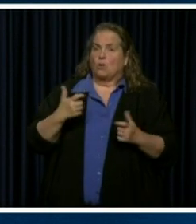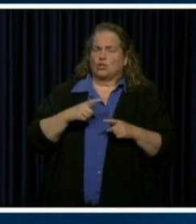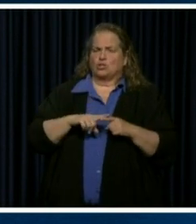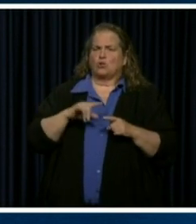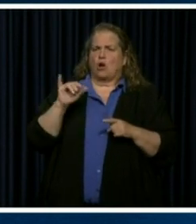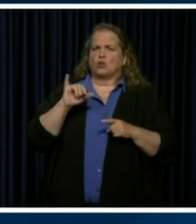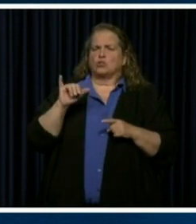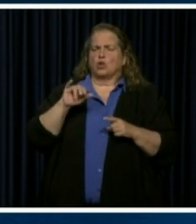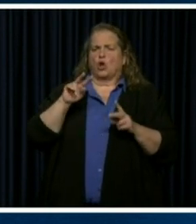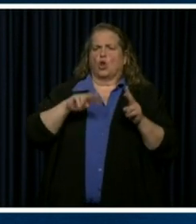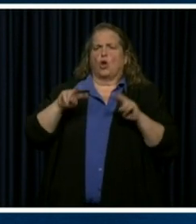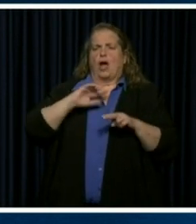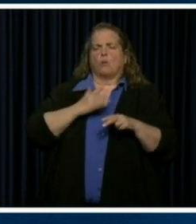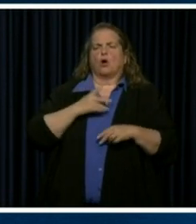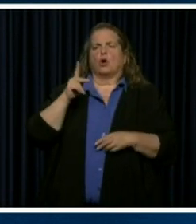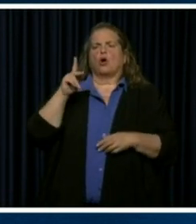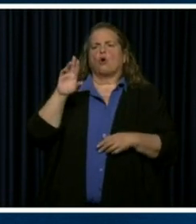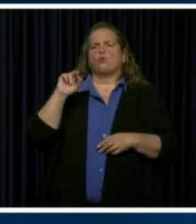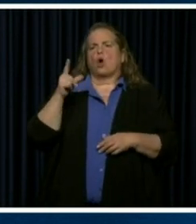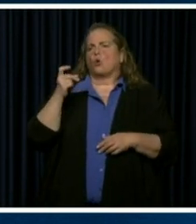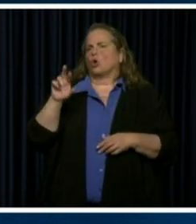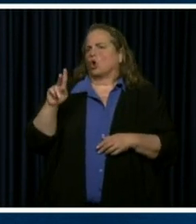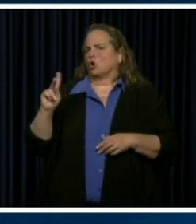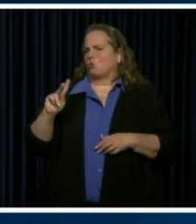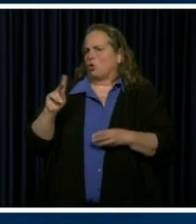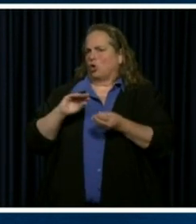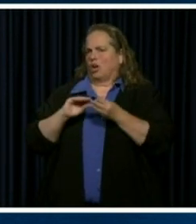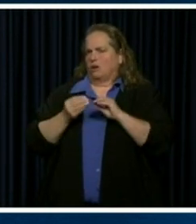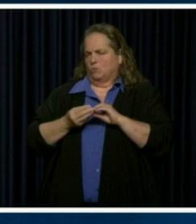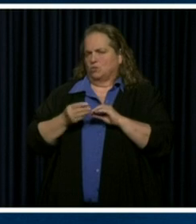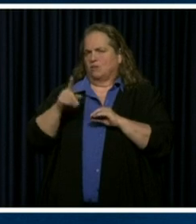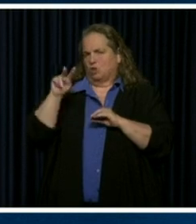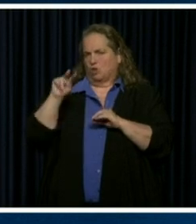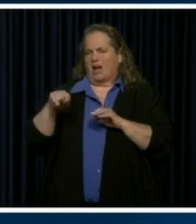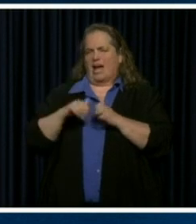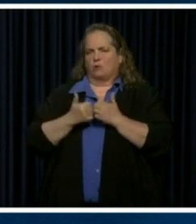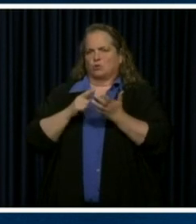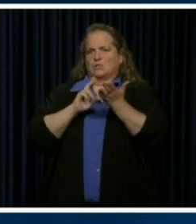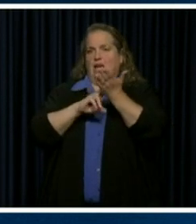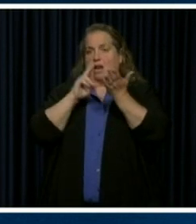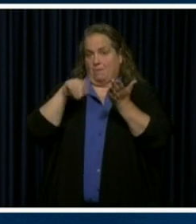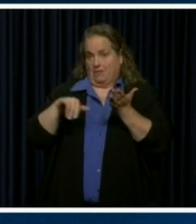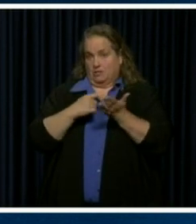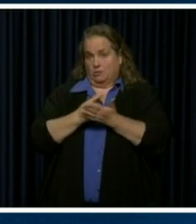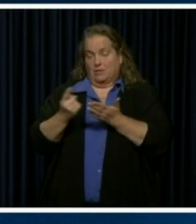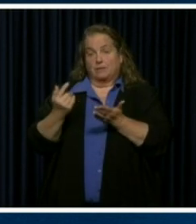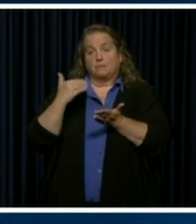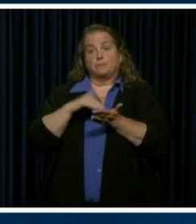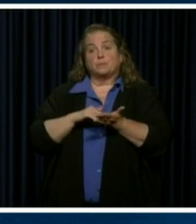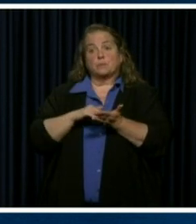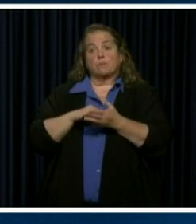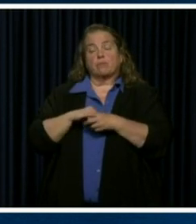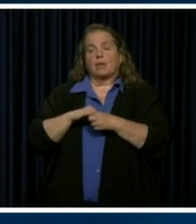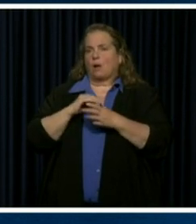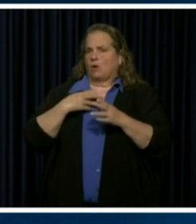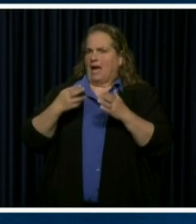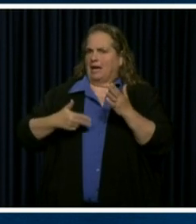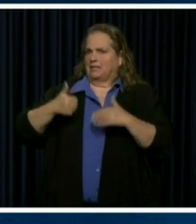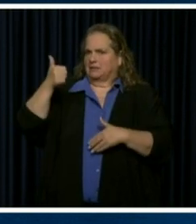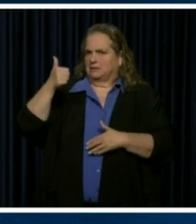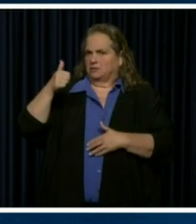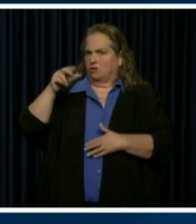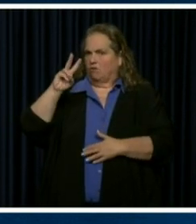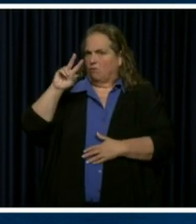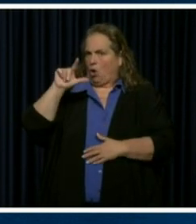just our Kroger numbers, if you'll put up how to sign up for this week. Again, this is our highest